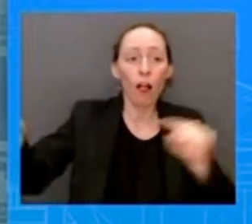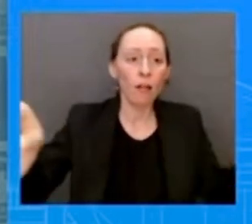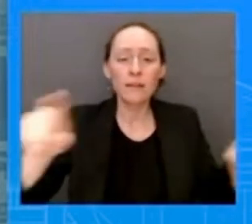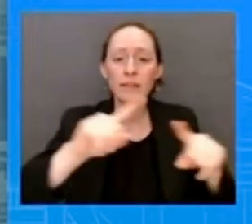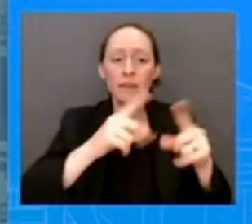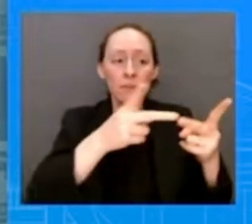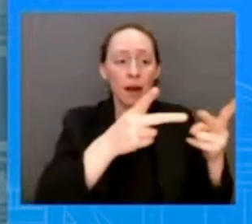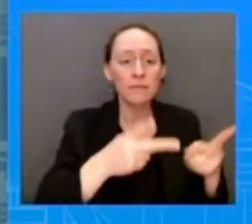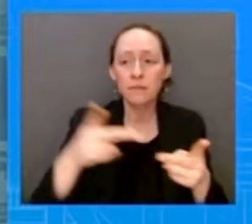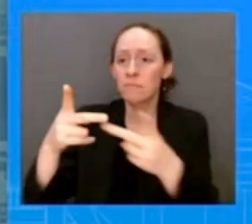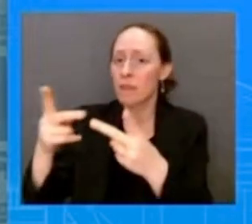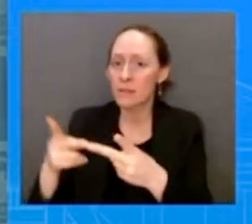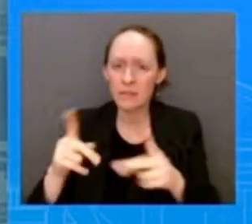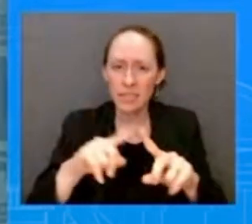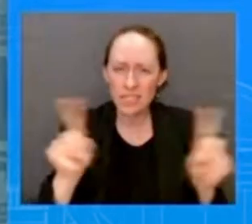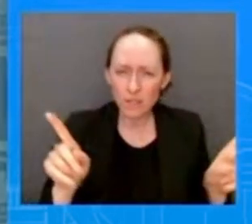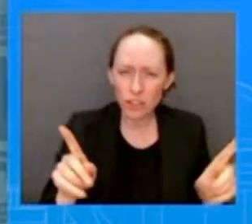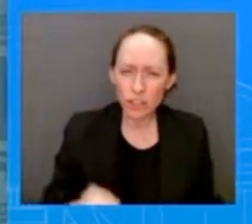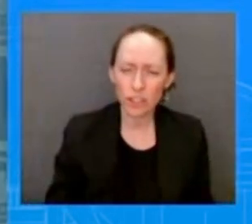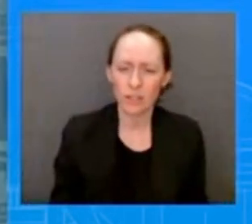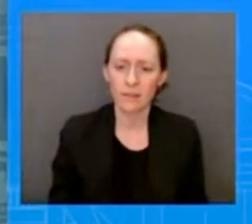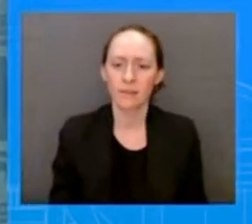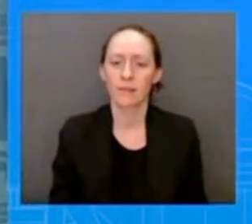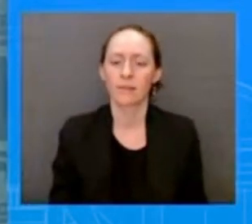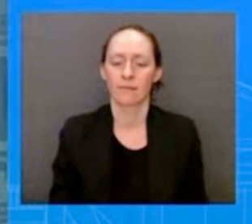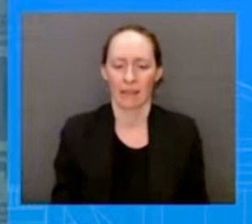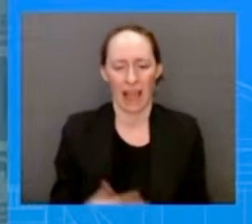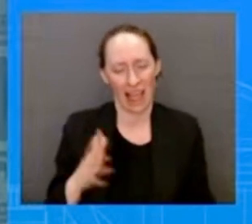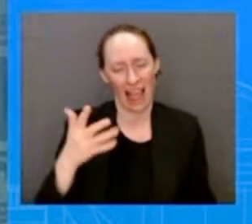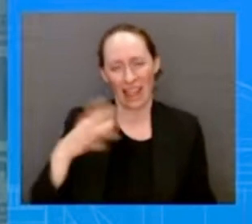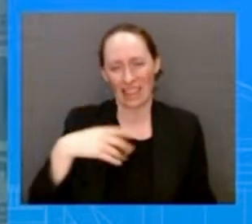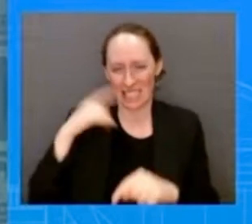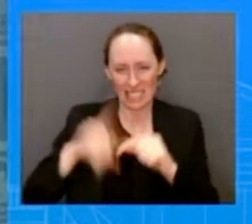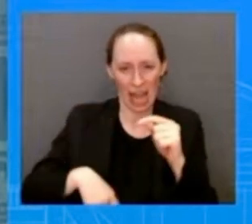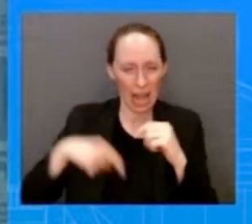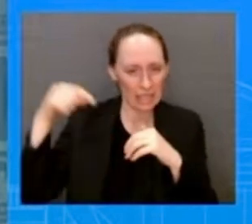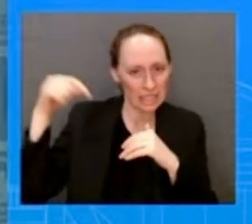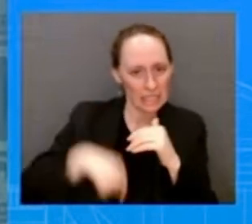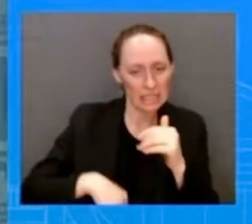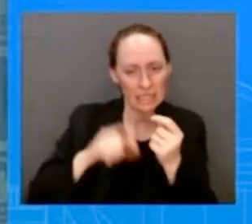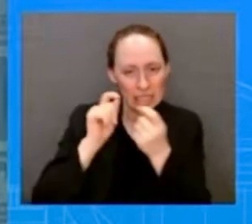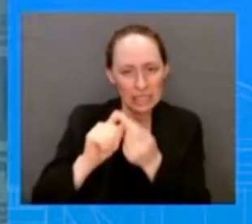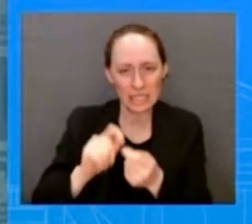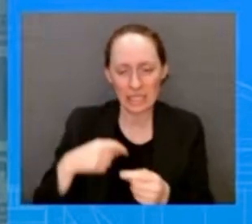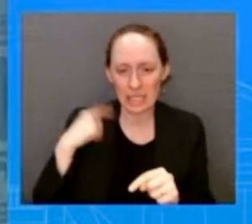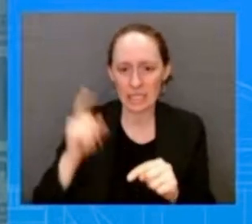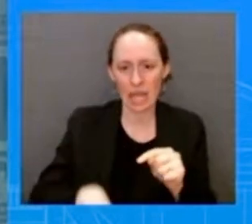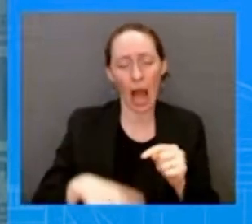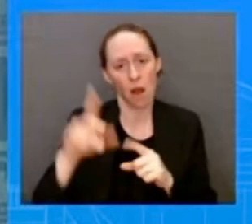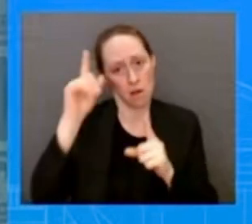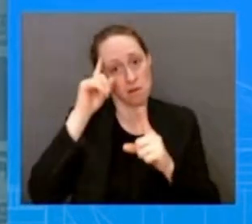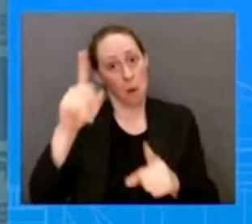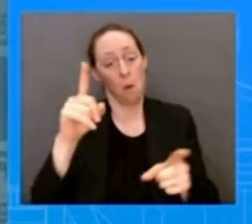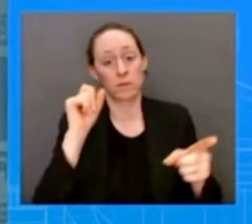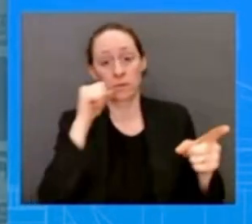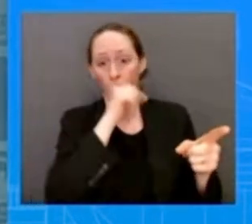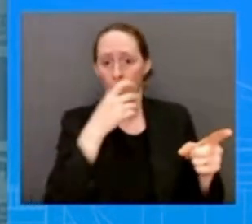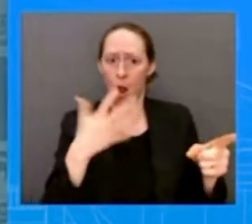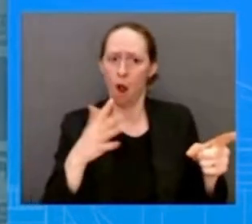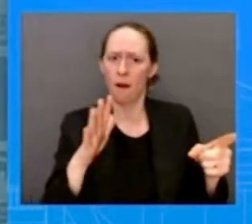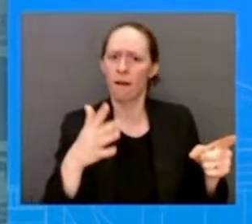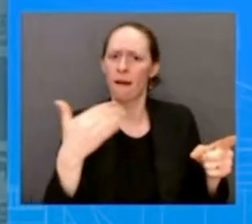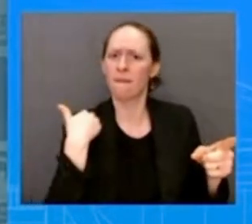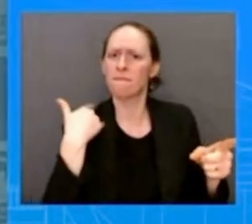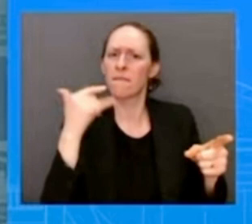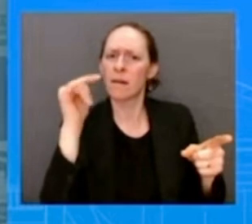allow Taiwan to continue to modernize their fleet of F-16s. So it's largely designed for F-16 delivery.